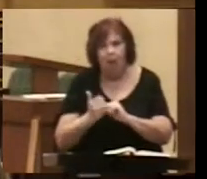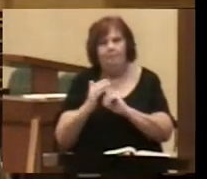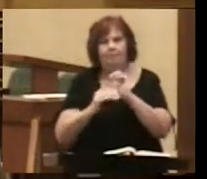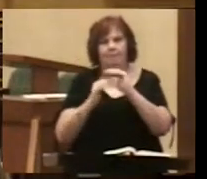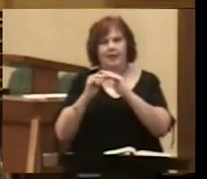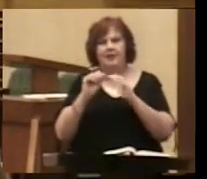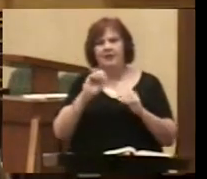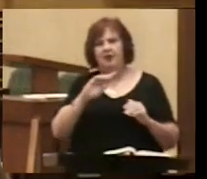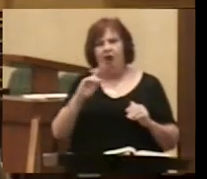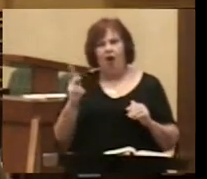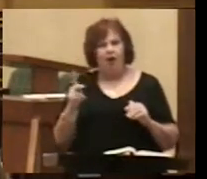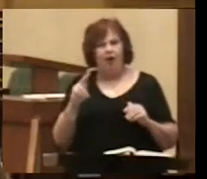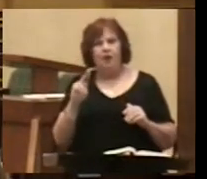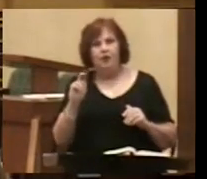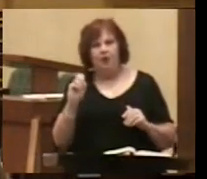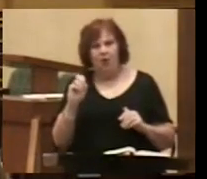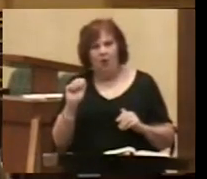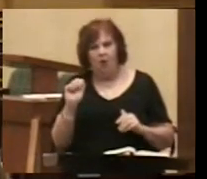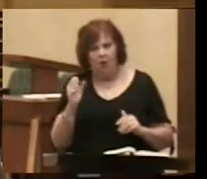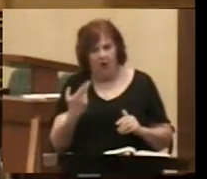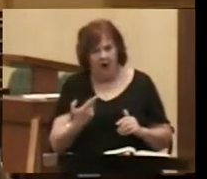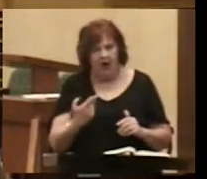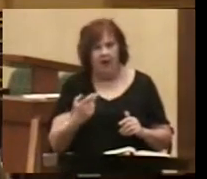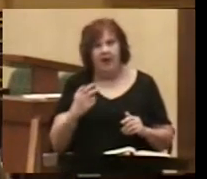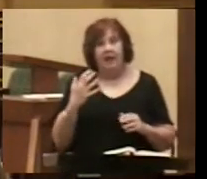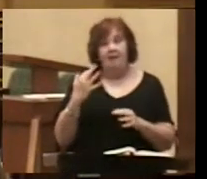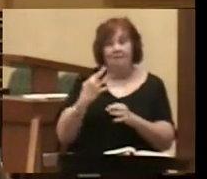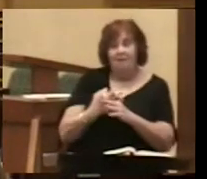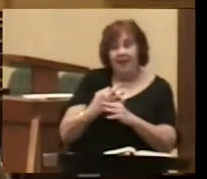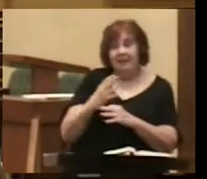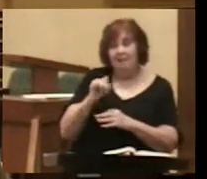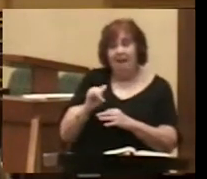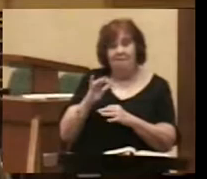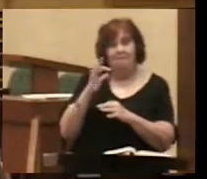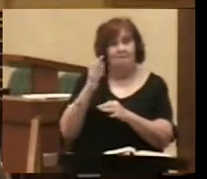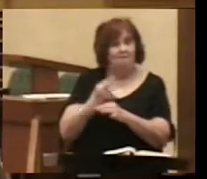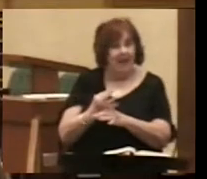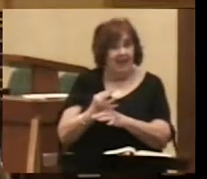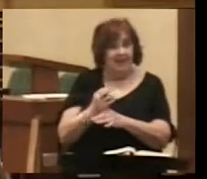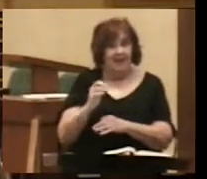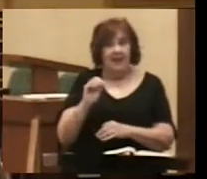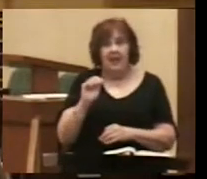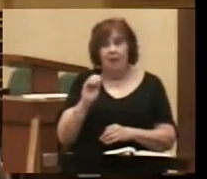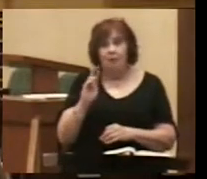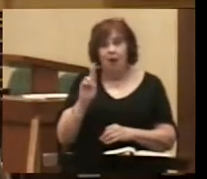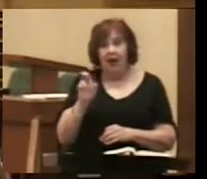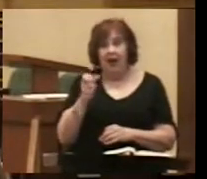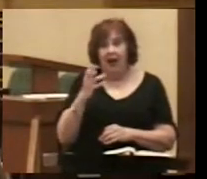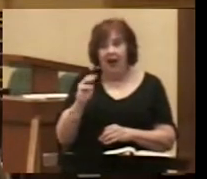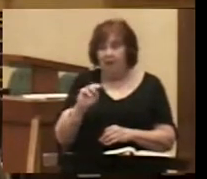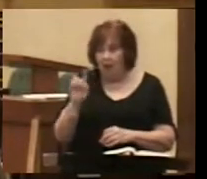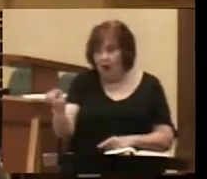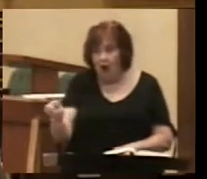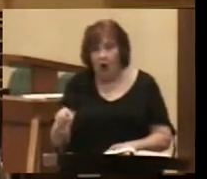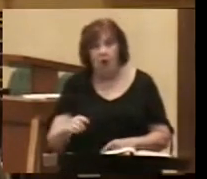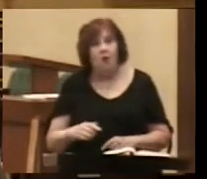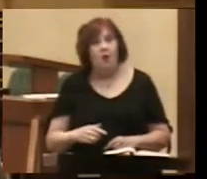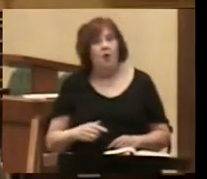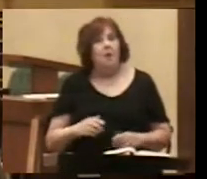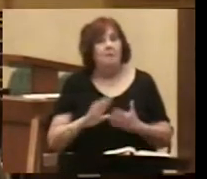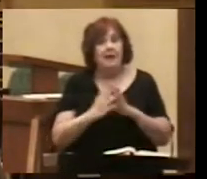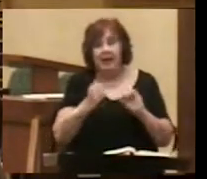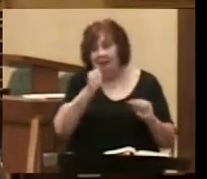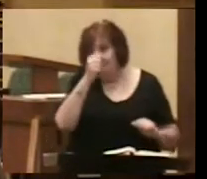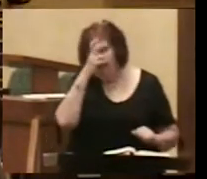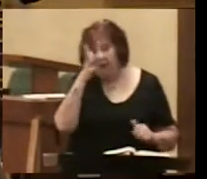faith, Abraham went when God said, go. By faith, Abraham stopped when God said, stop. By faith, Abraham was able to father a child,